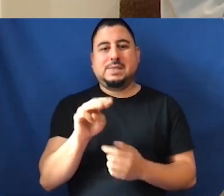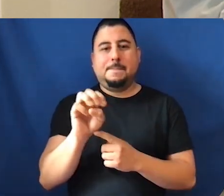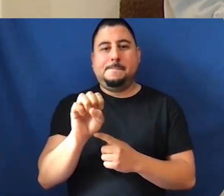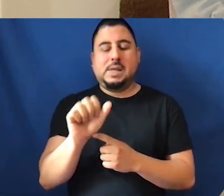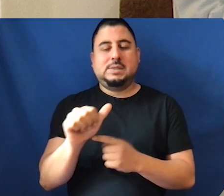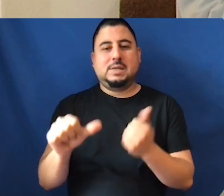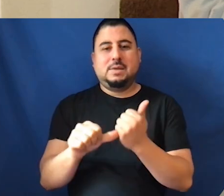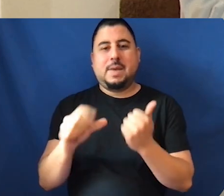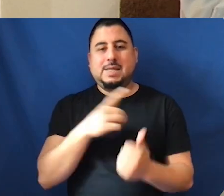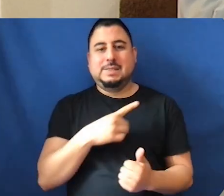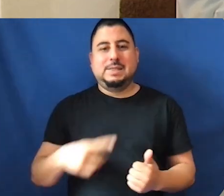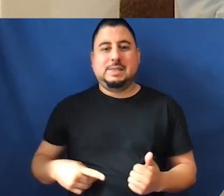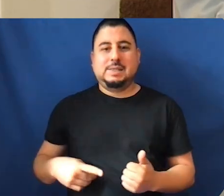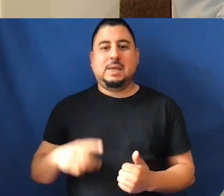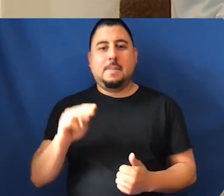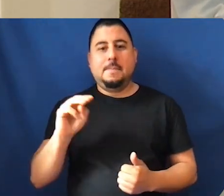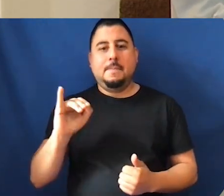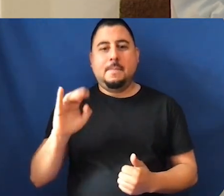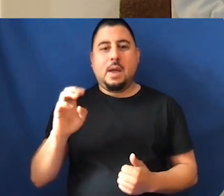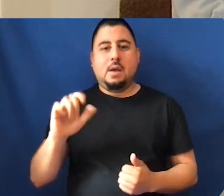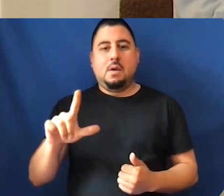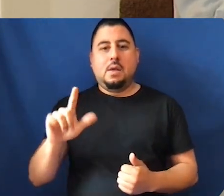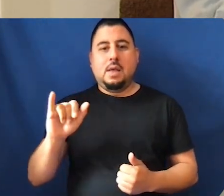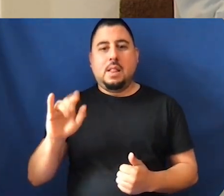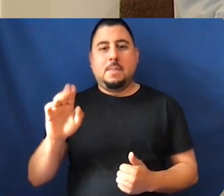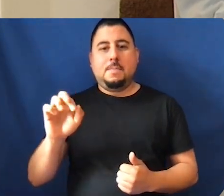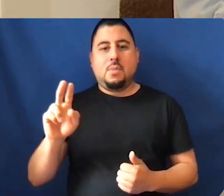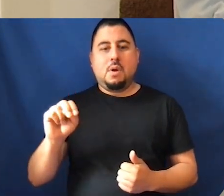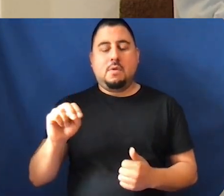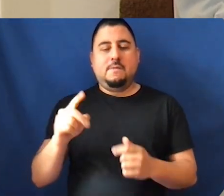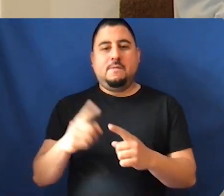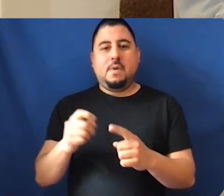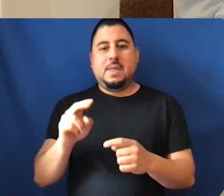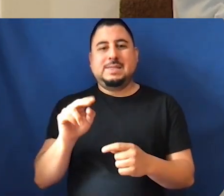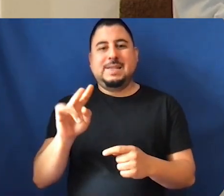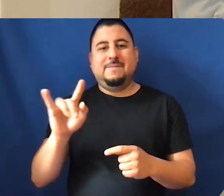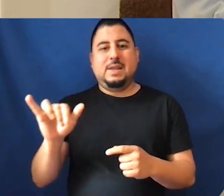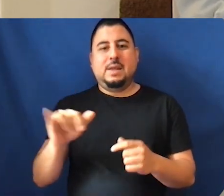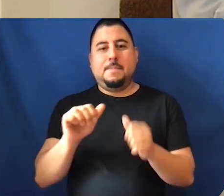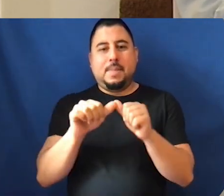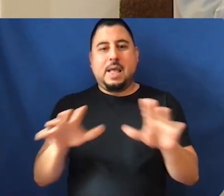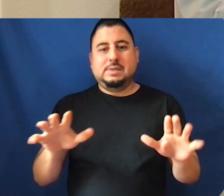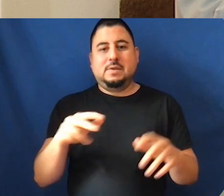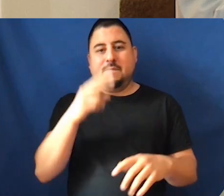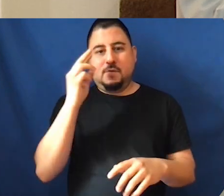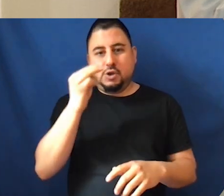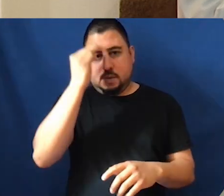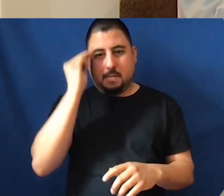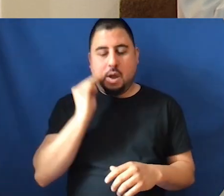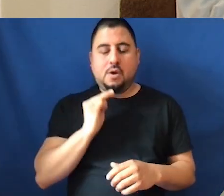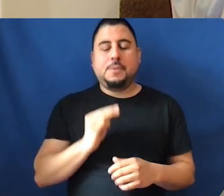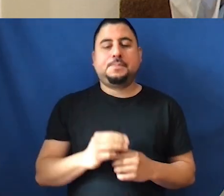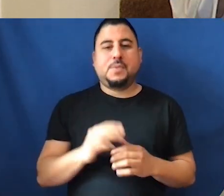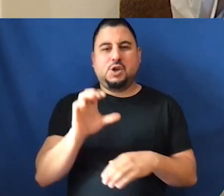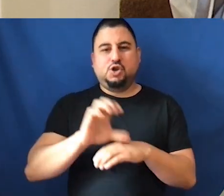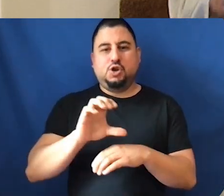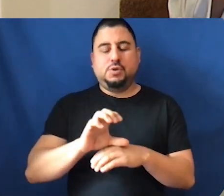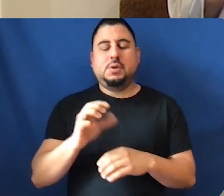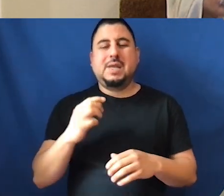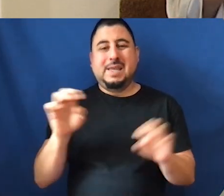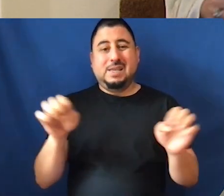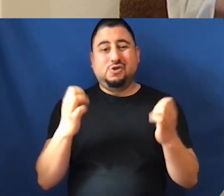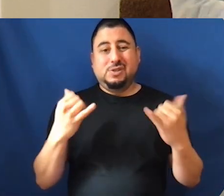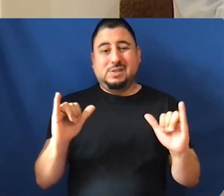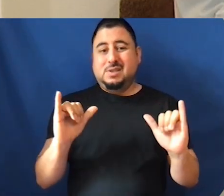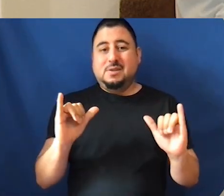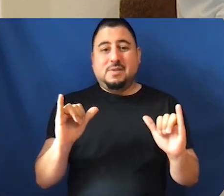being assisted today by Deacon Michael Illebrun from Nativity of the Blessed Virgin Mary. My friends, Easter still